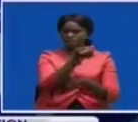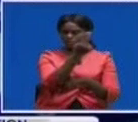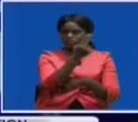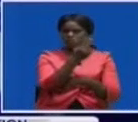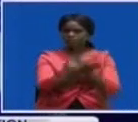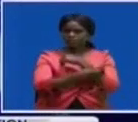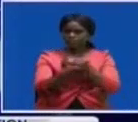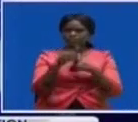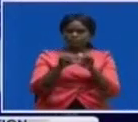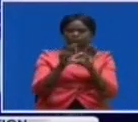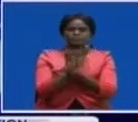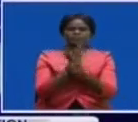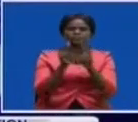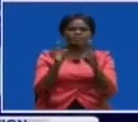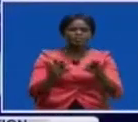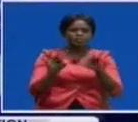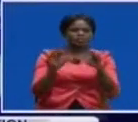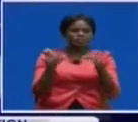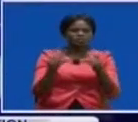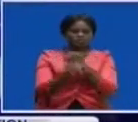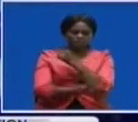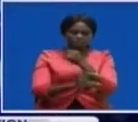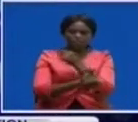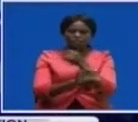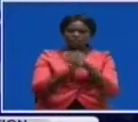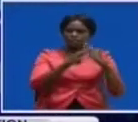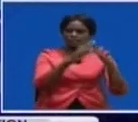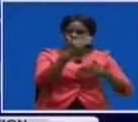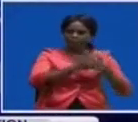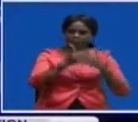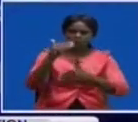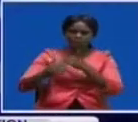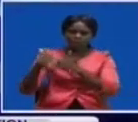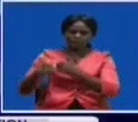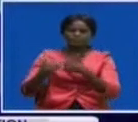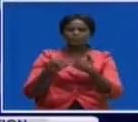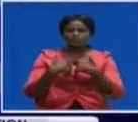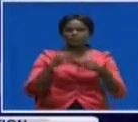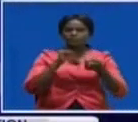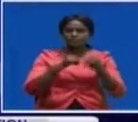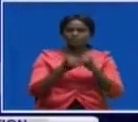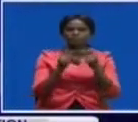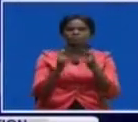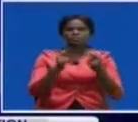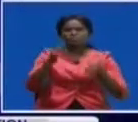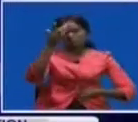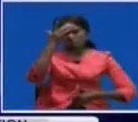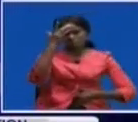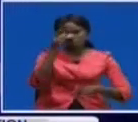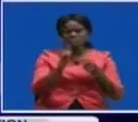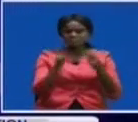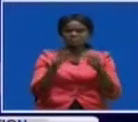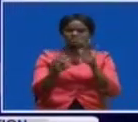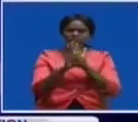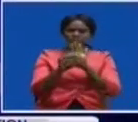in Zambia is vital as it is a landlocked country whose neighbors have in the past been affected by disease epidemics such